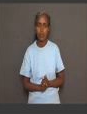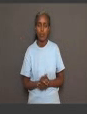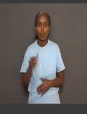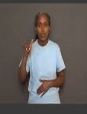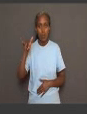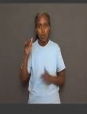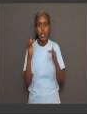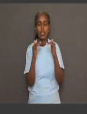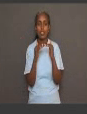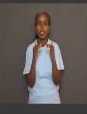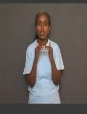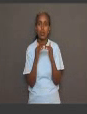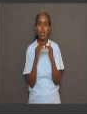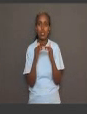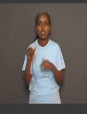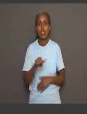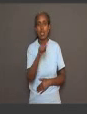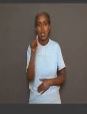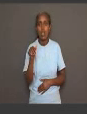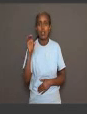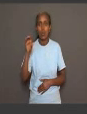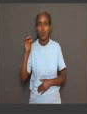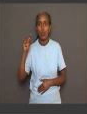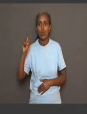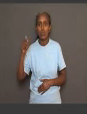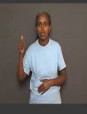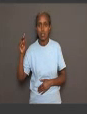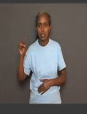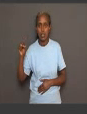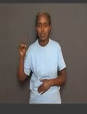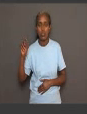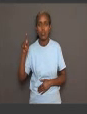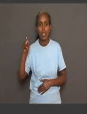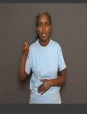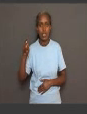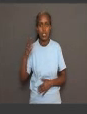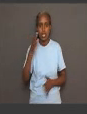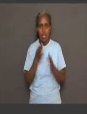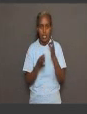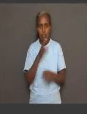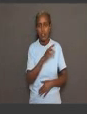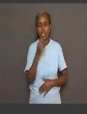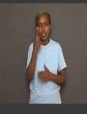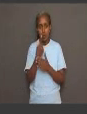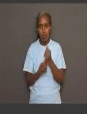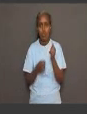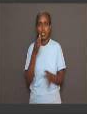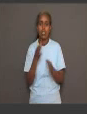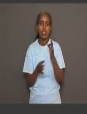Y equals arc cotangent of x if and only